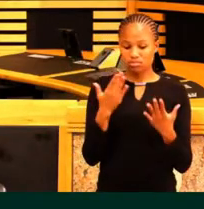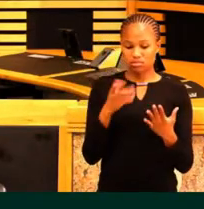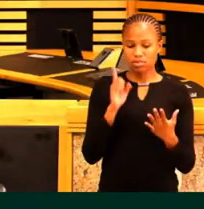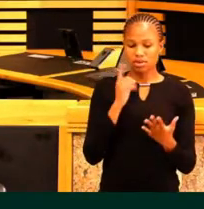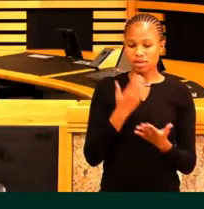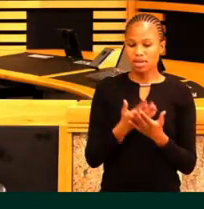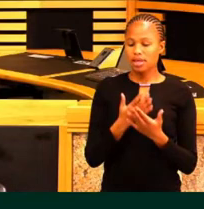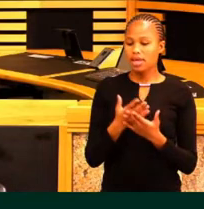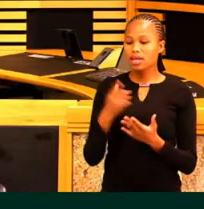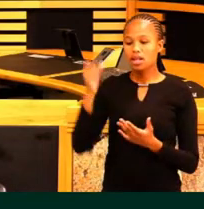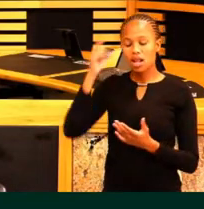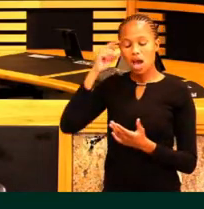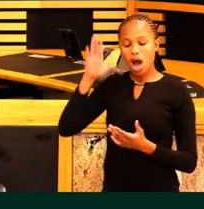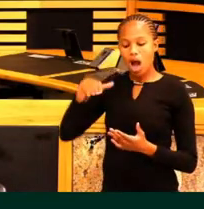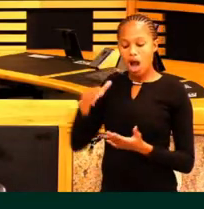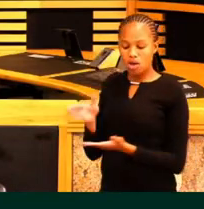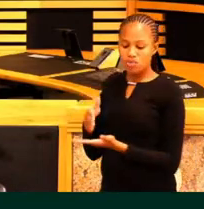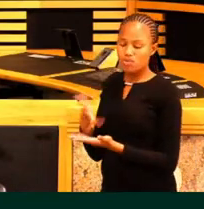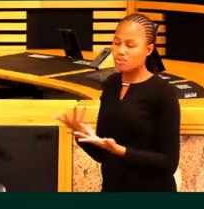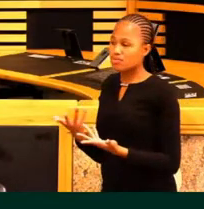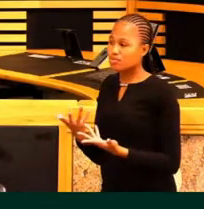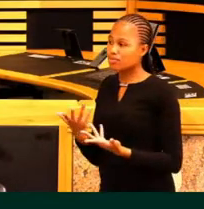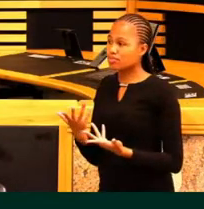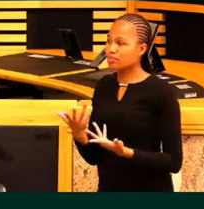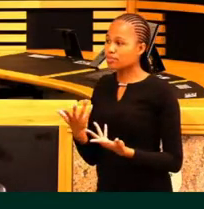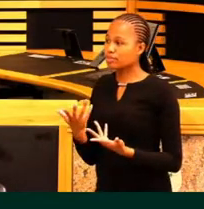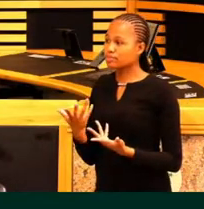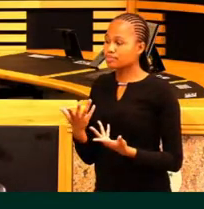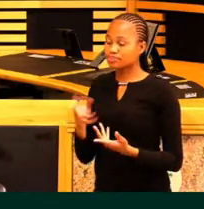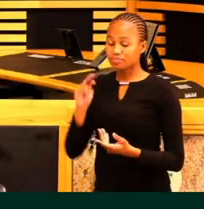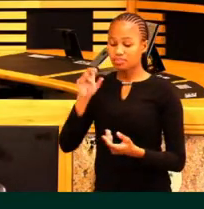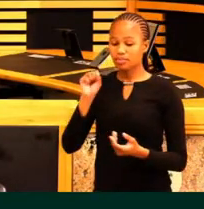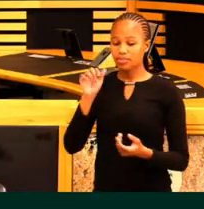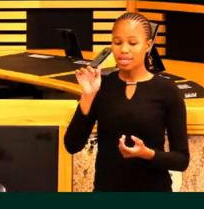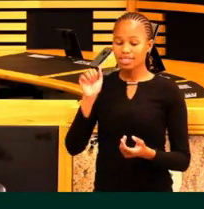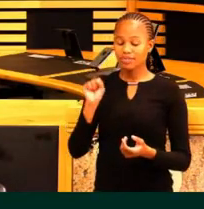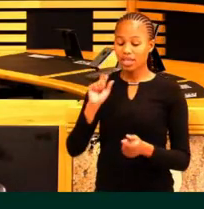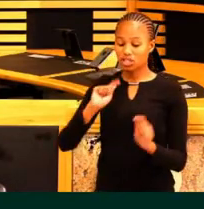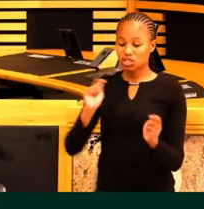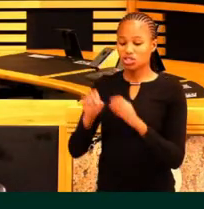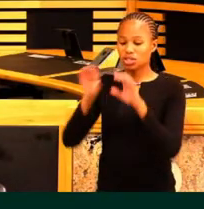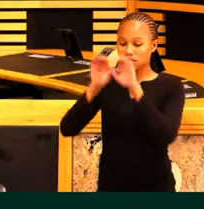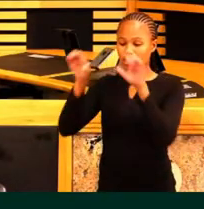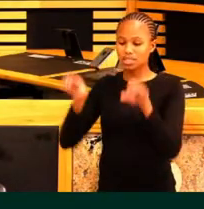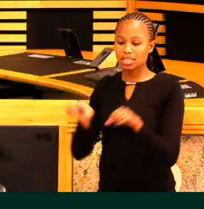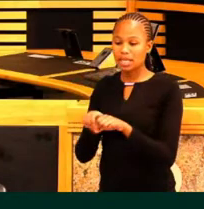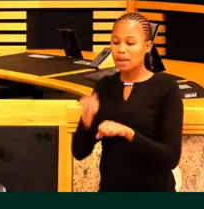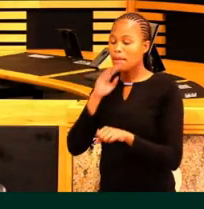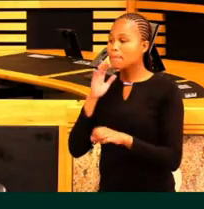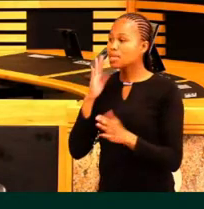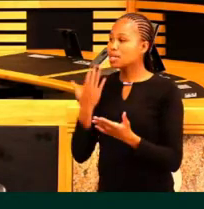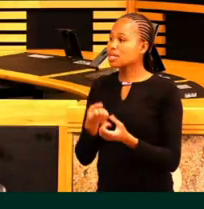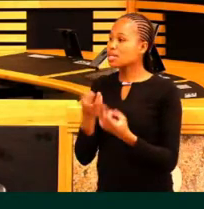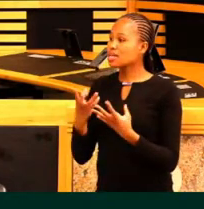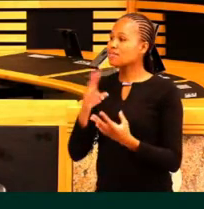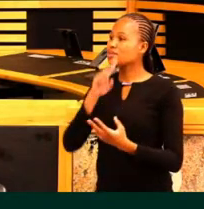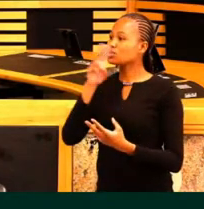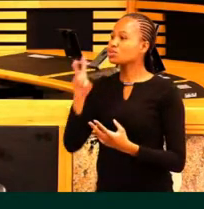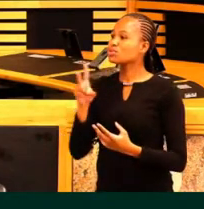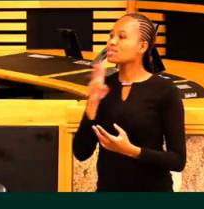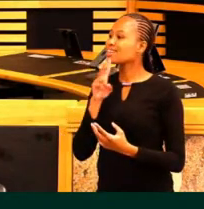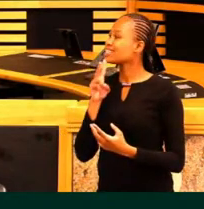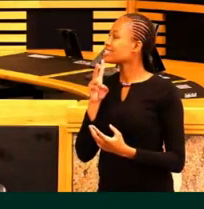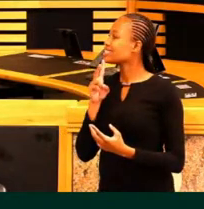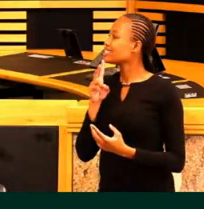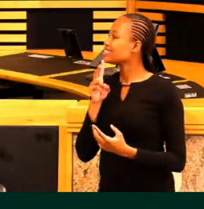accommodation list and as far as later on changing system entirely which led to thousands one minute left another member